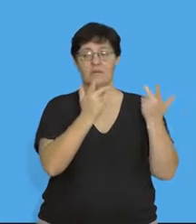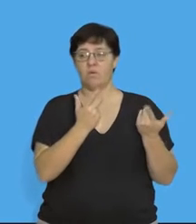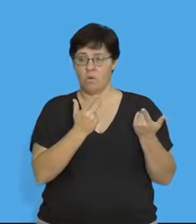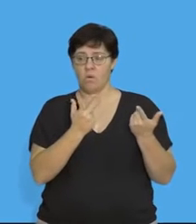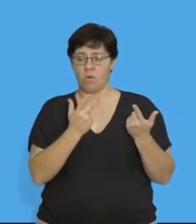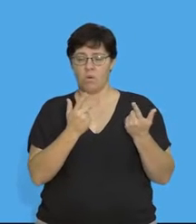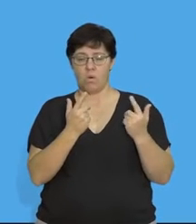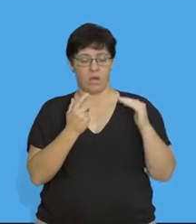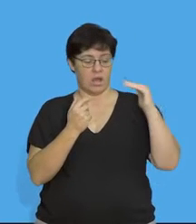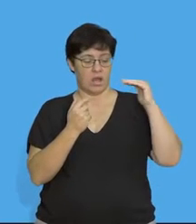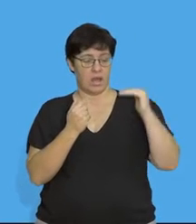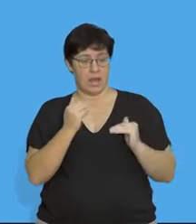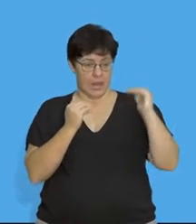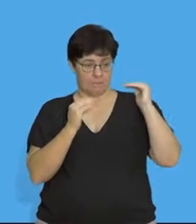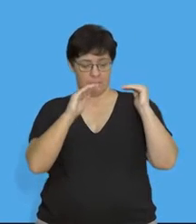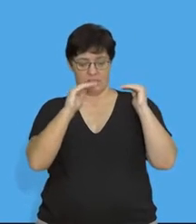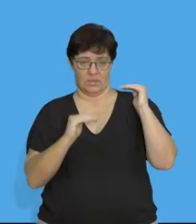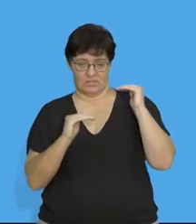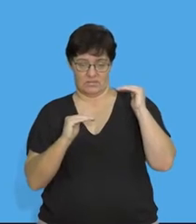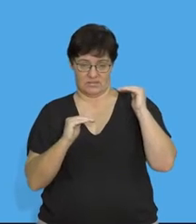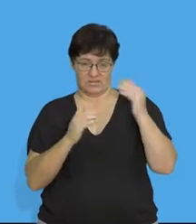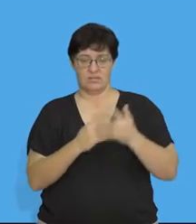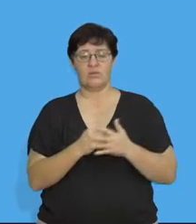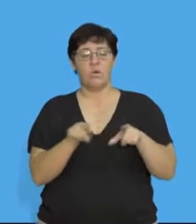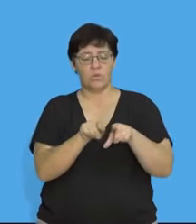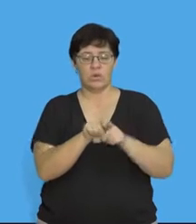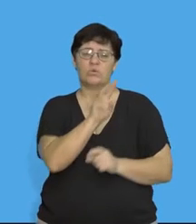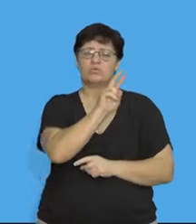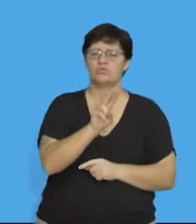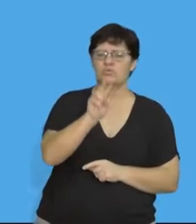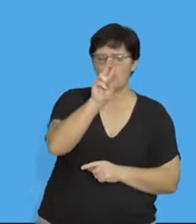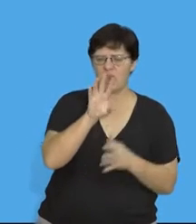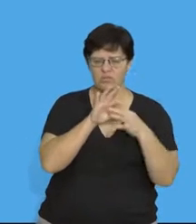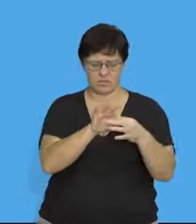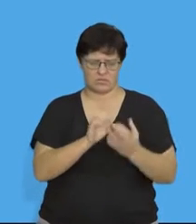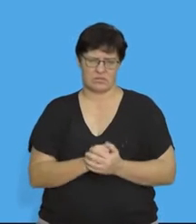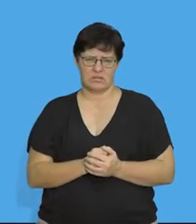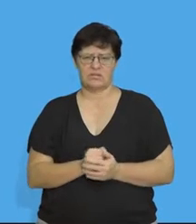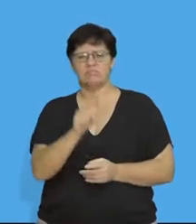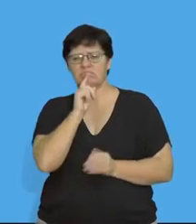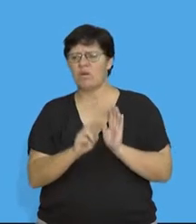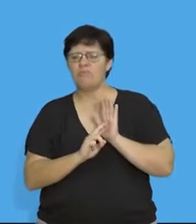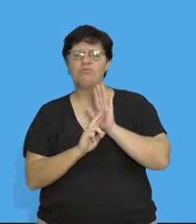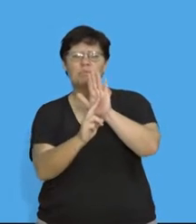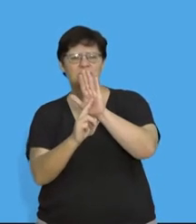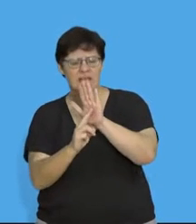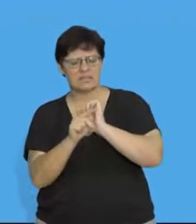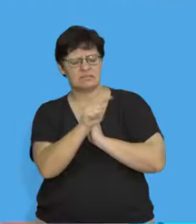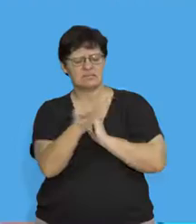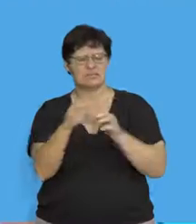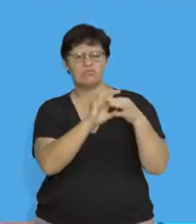proportional that we're going to focus on today. There's also a squared relationship. We'll look at different ways to represent these